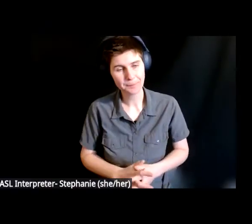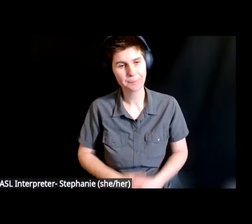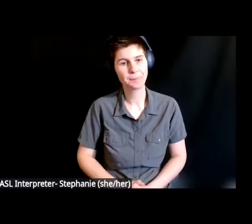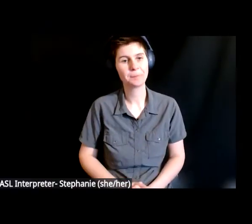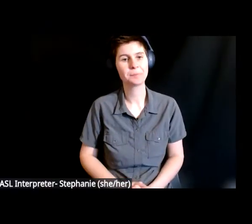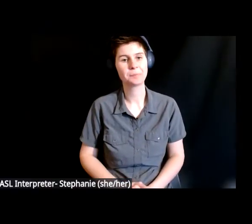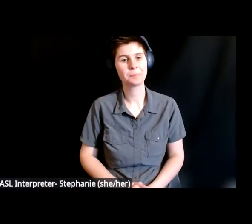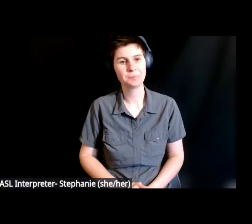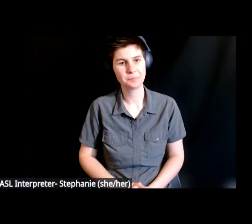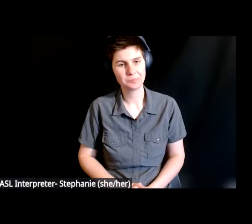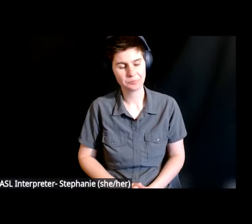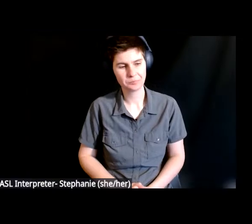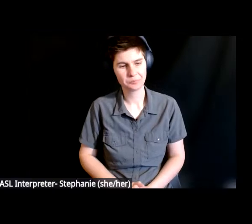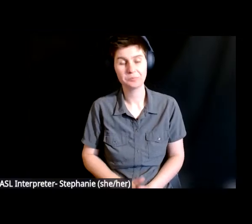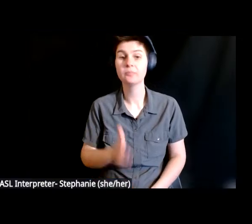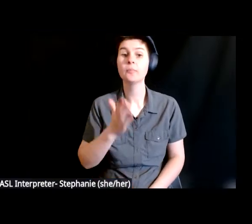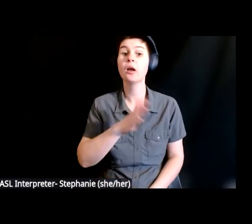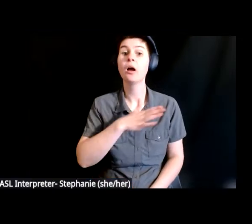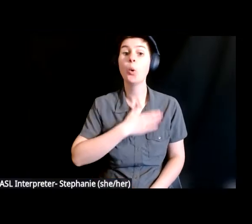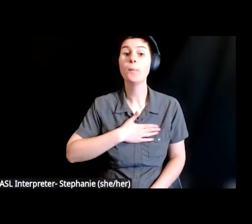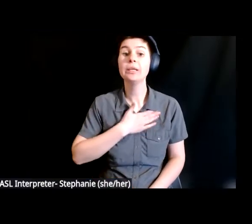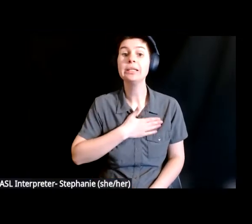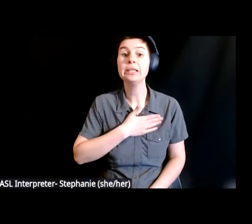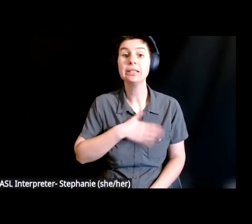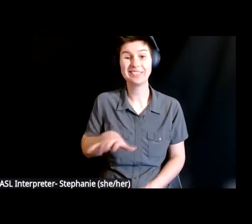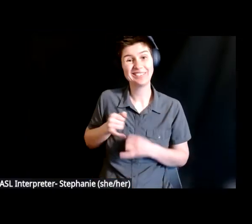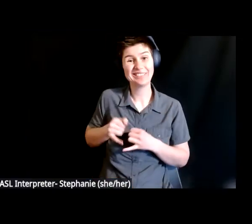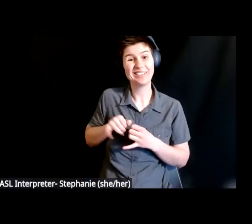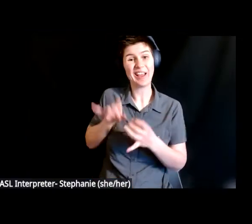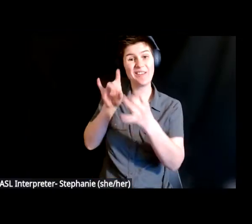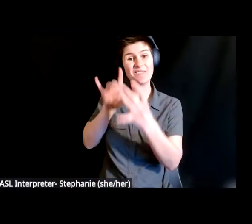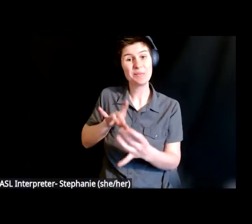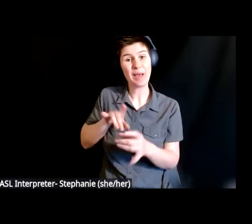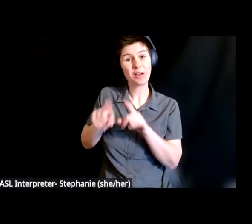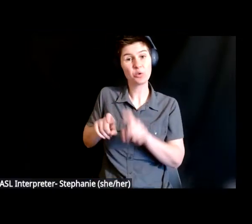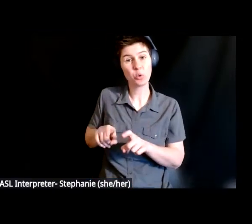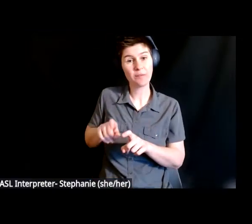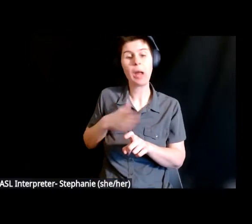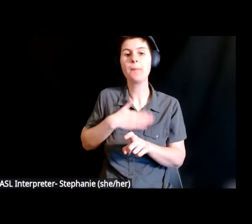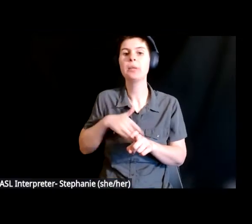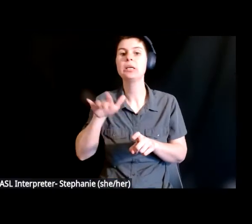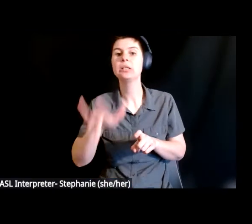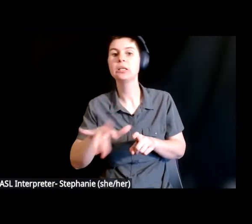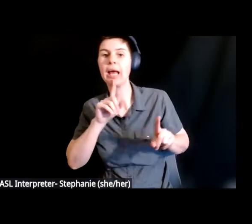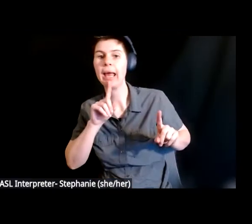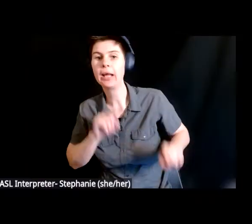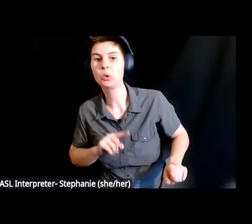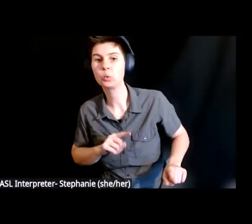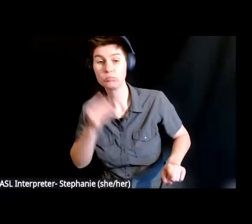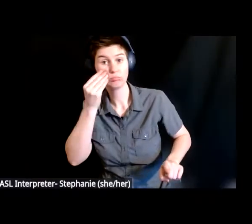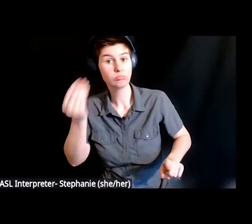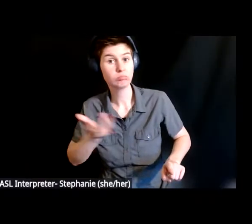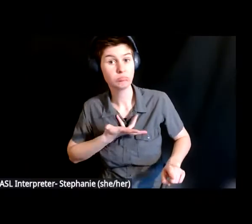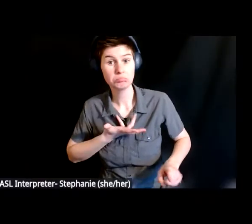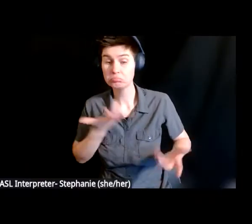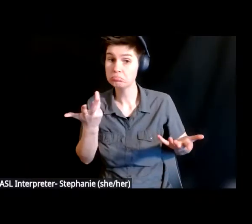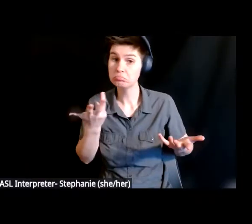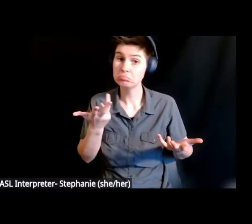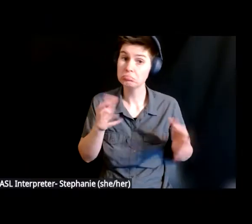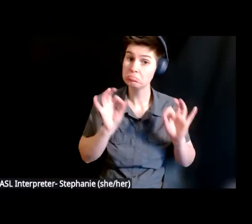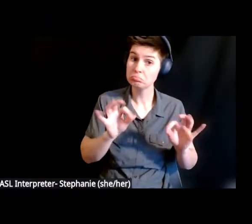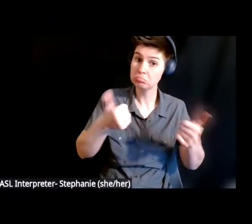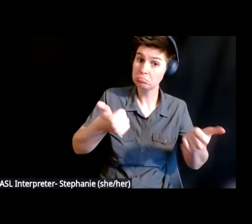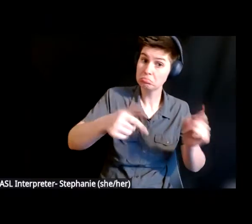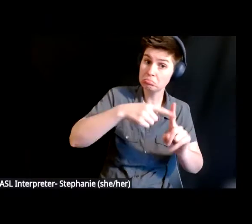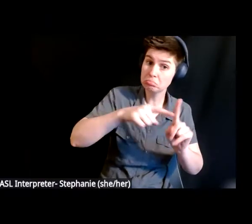Please click on the survey link provided in the chat and let us know what worked and how we did today.